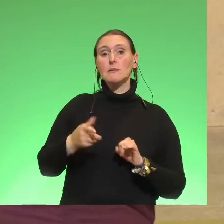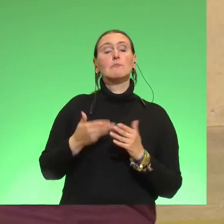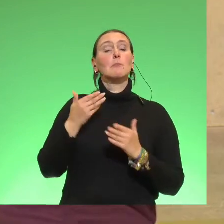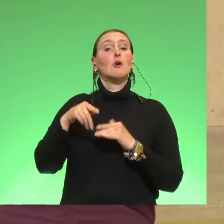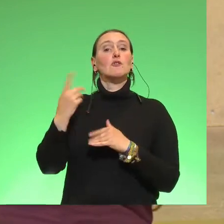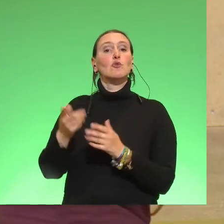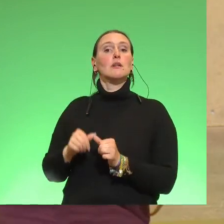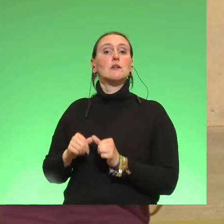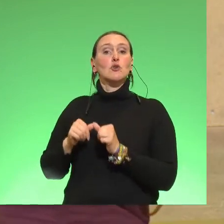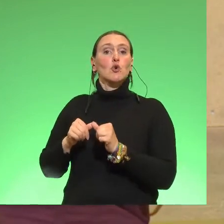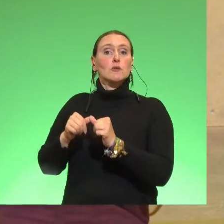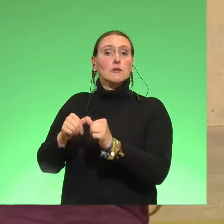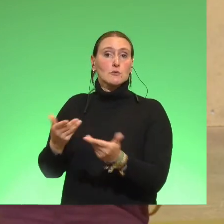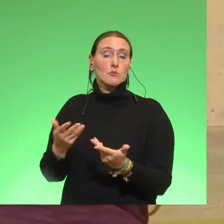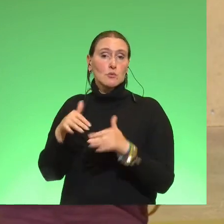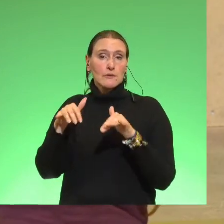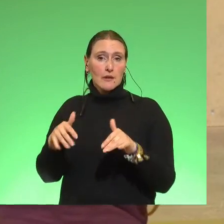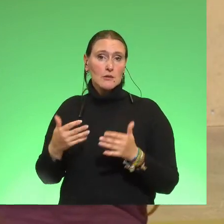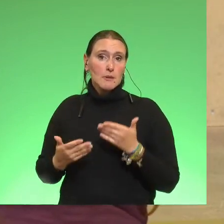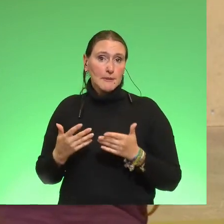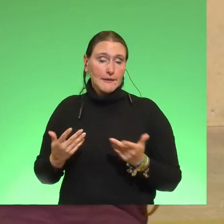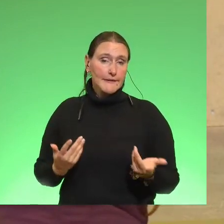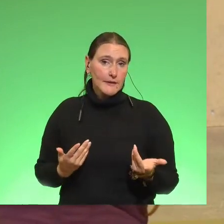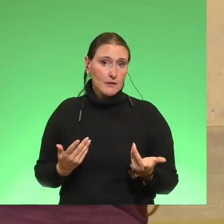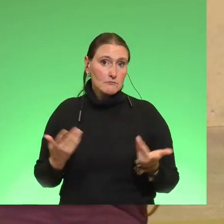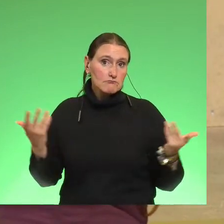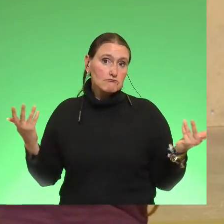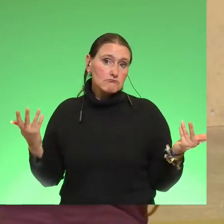it is kind of like